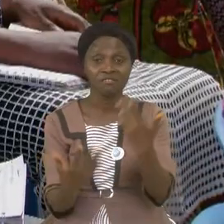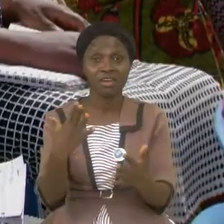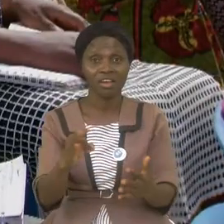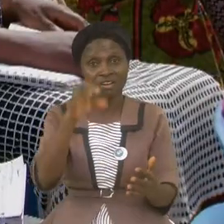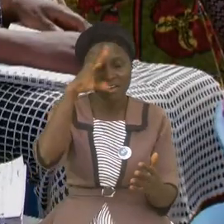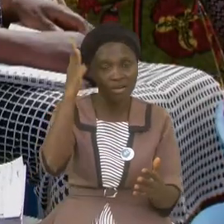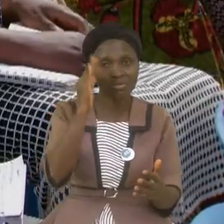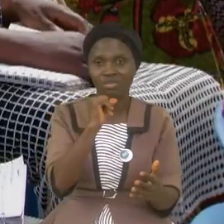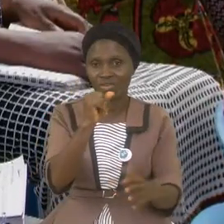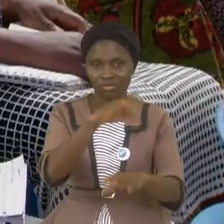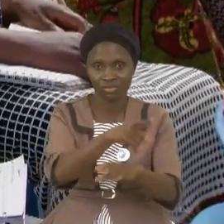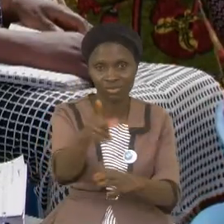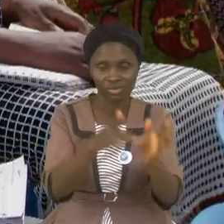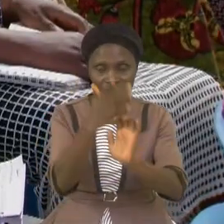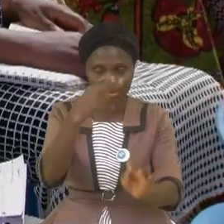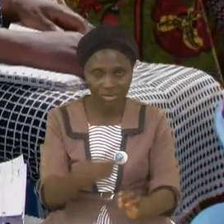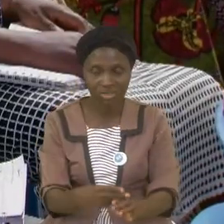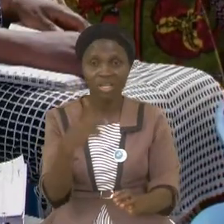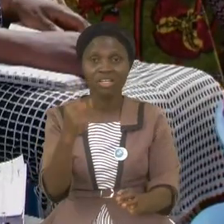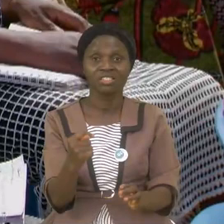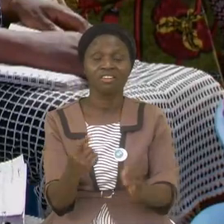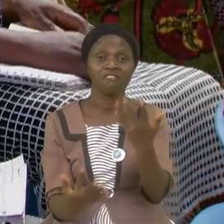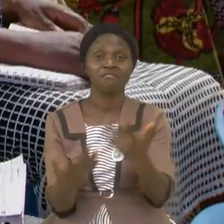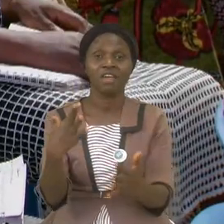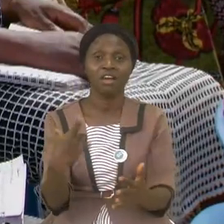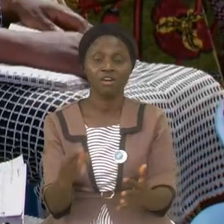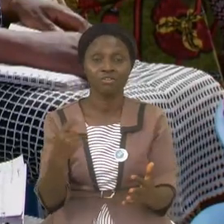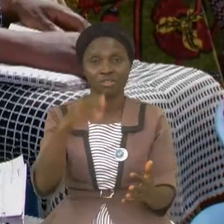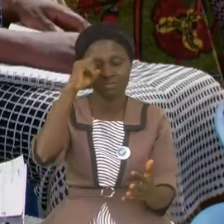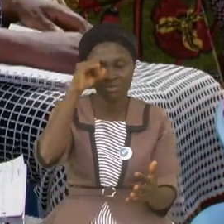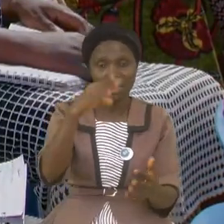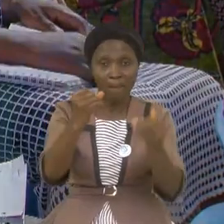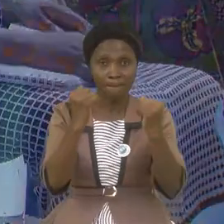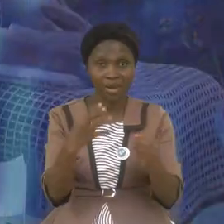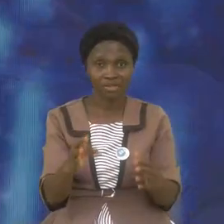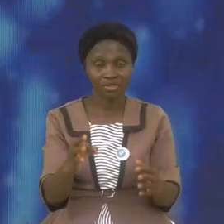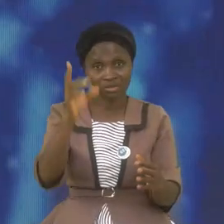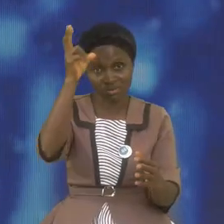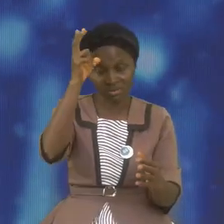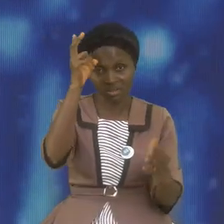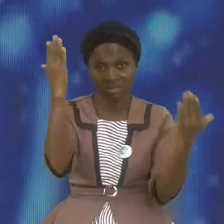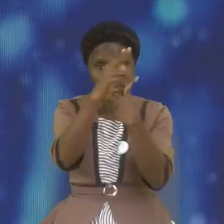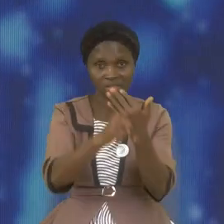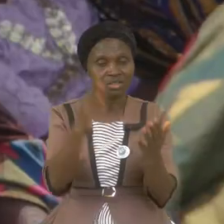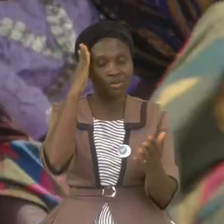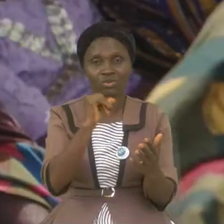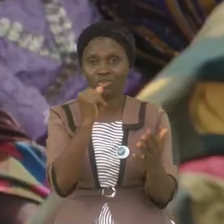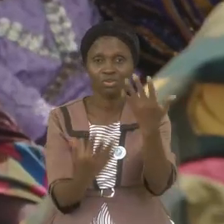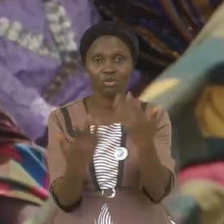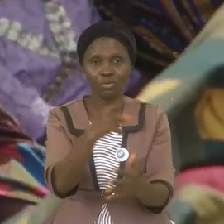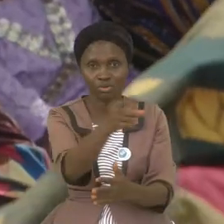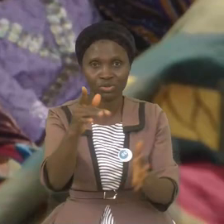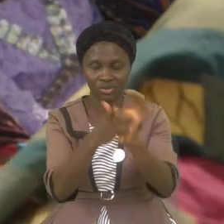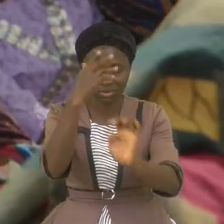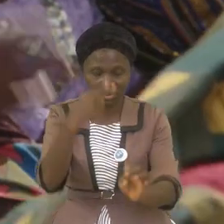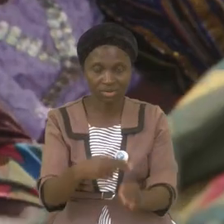of magicians will not burn you. The fire of the powers of darkness will not burn you in your life in Jesus' name.